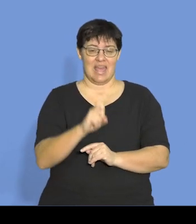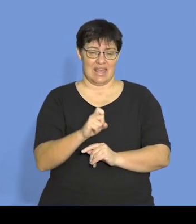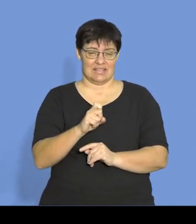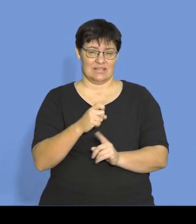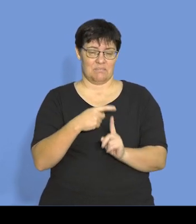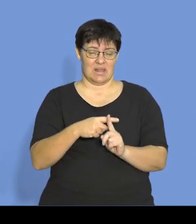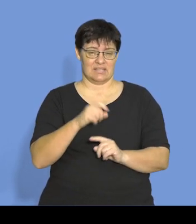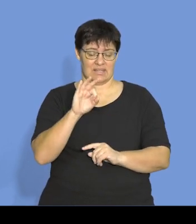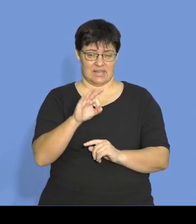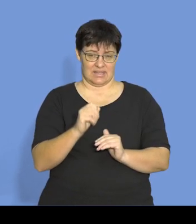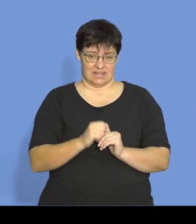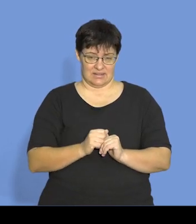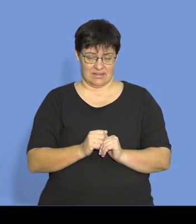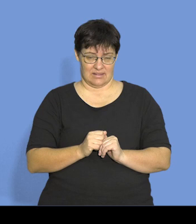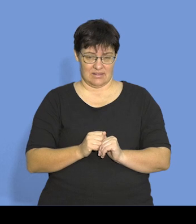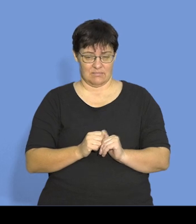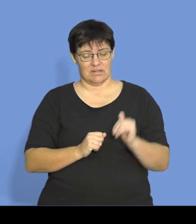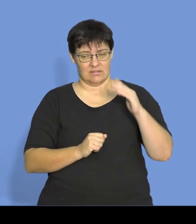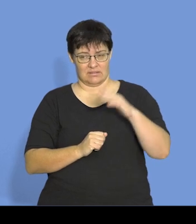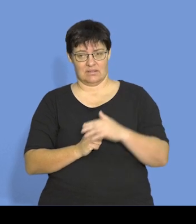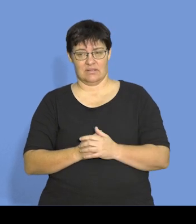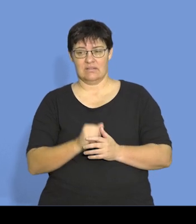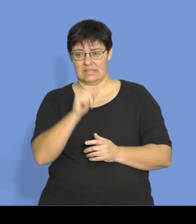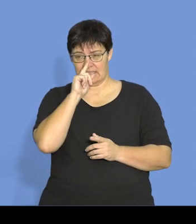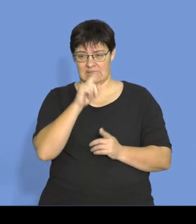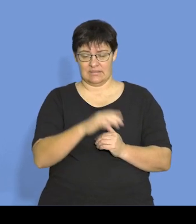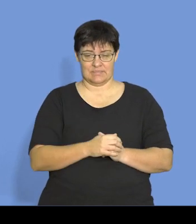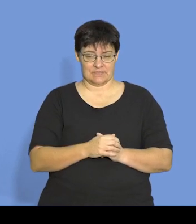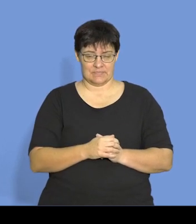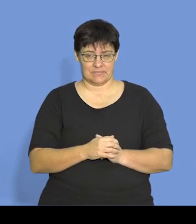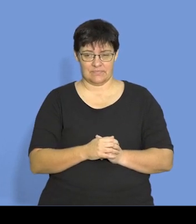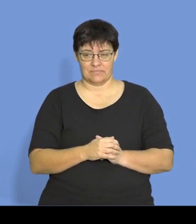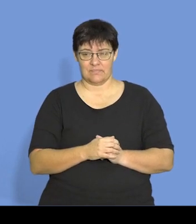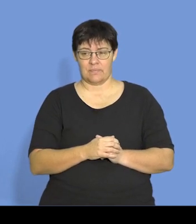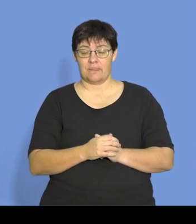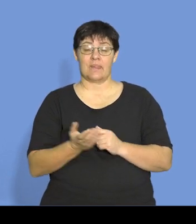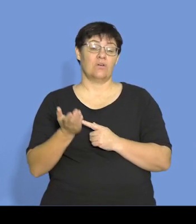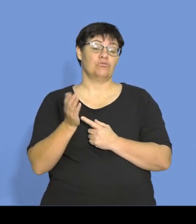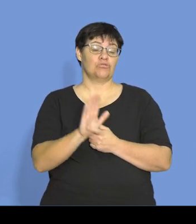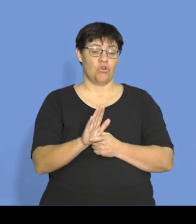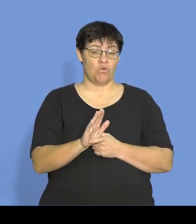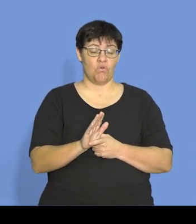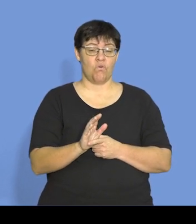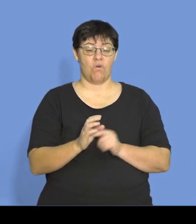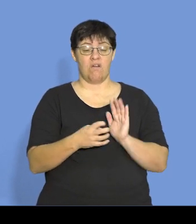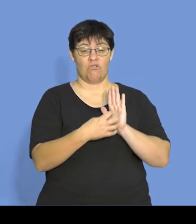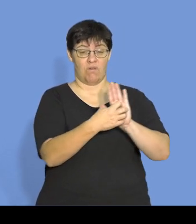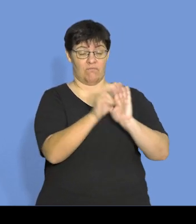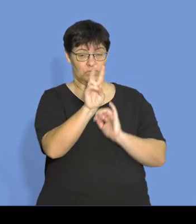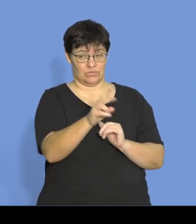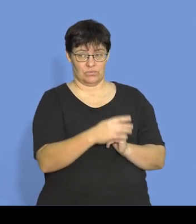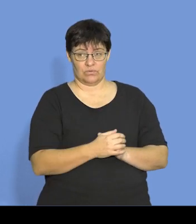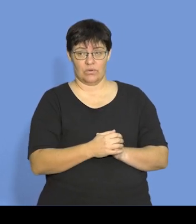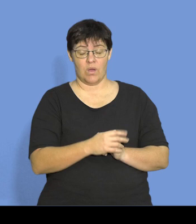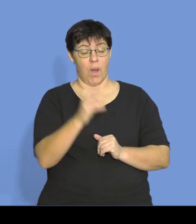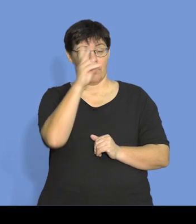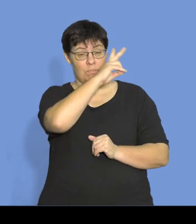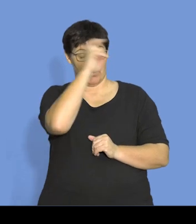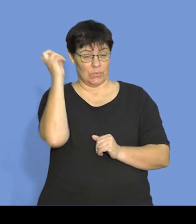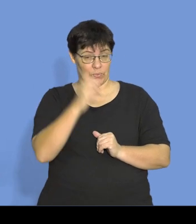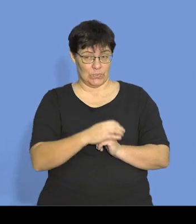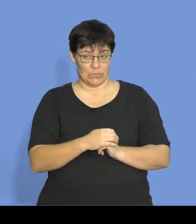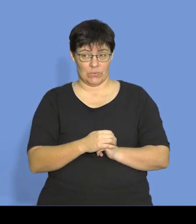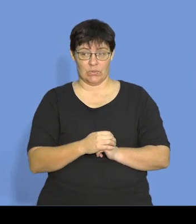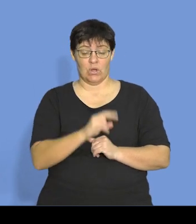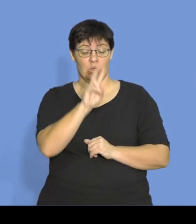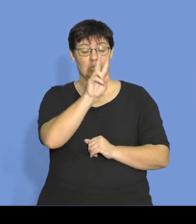graph of x plus 5 if you draw this graphically. So to show you the two graphs, my